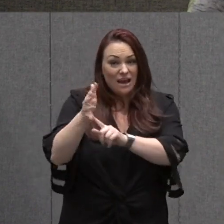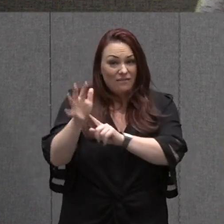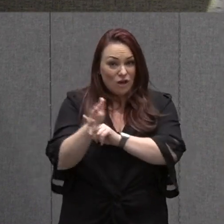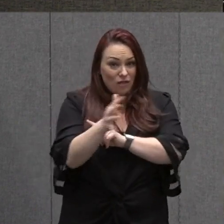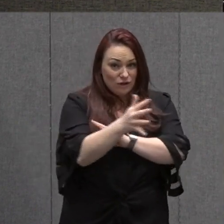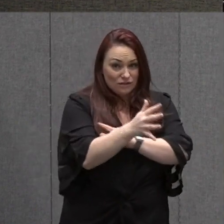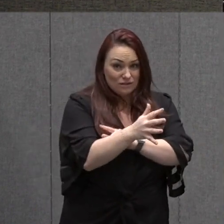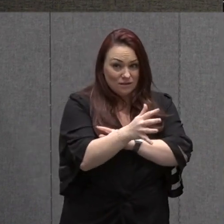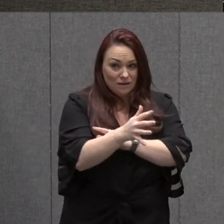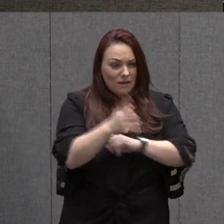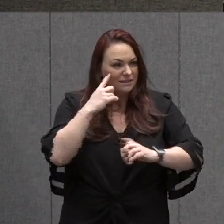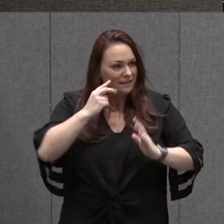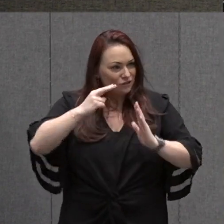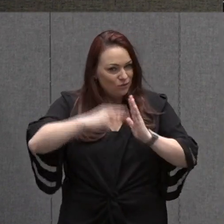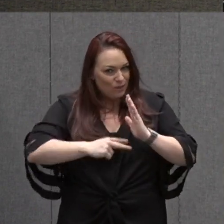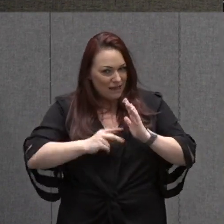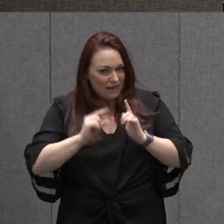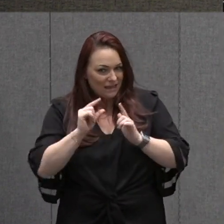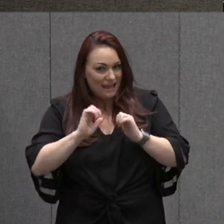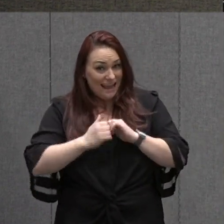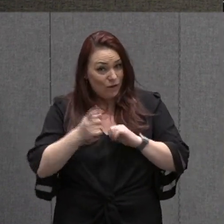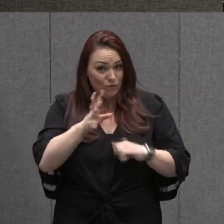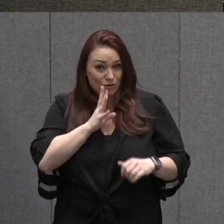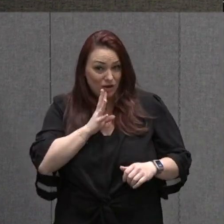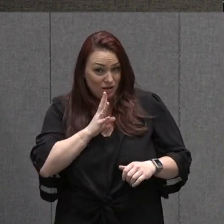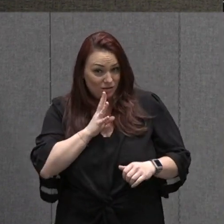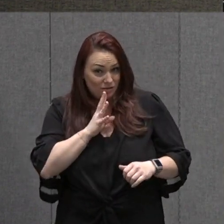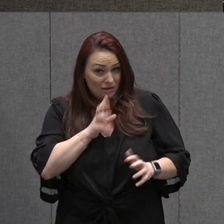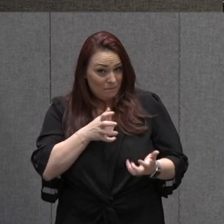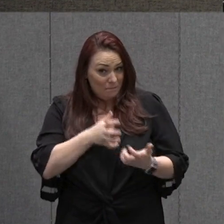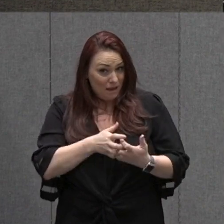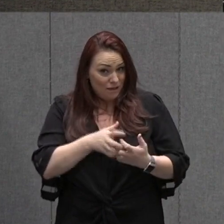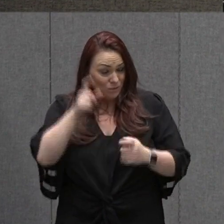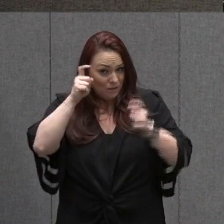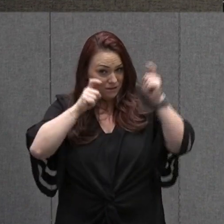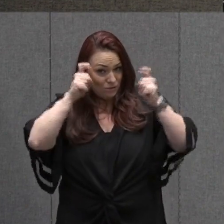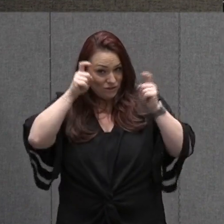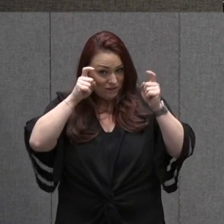Self-check. Did you read the way you talked? Did you read with expression?